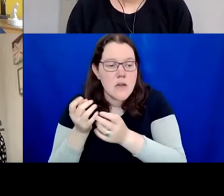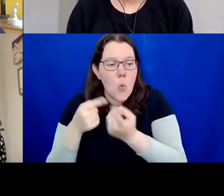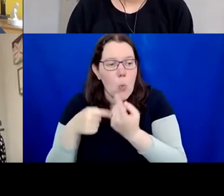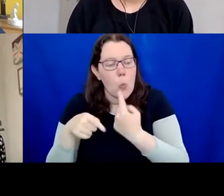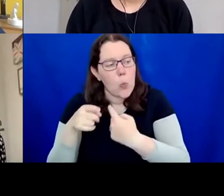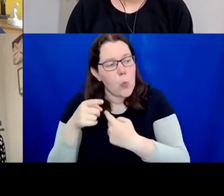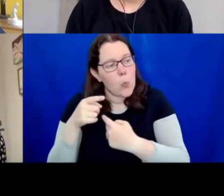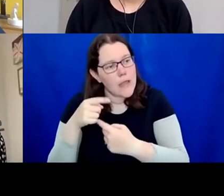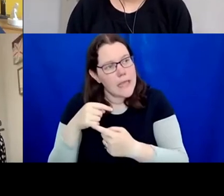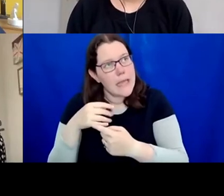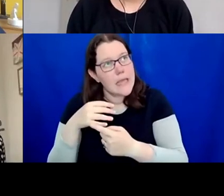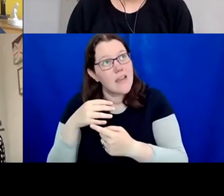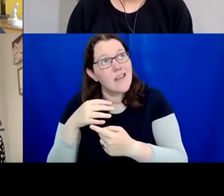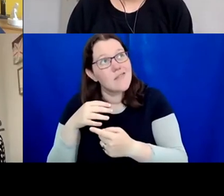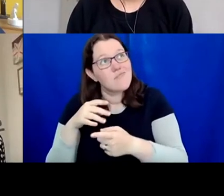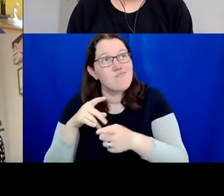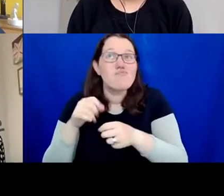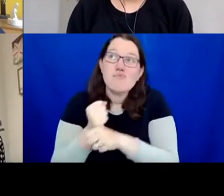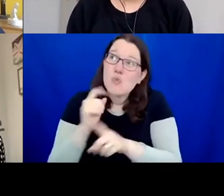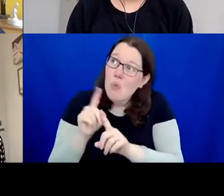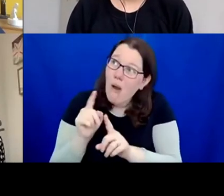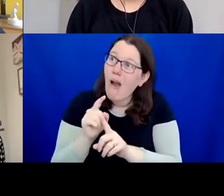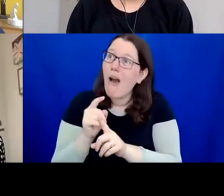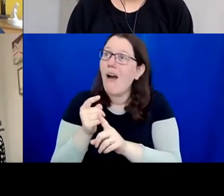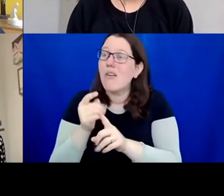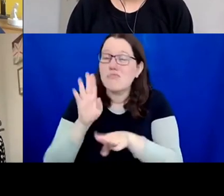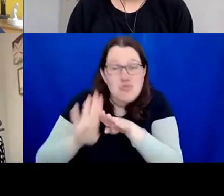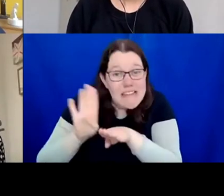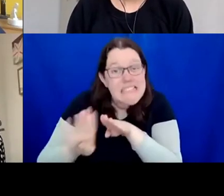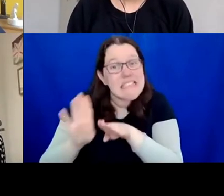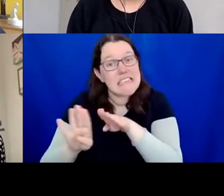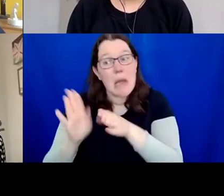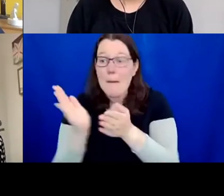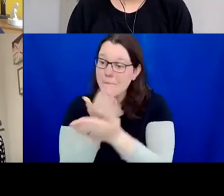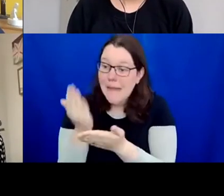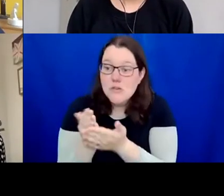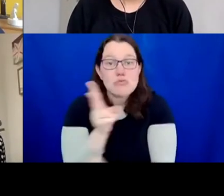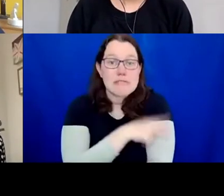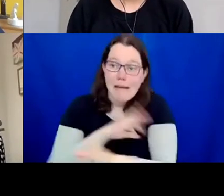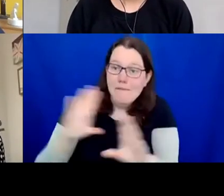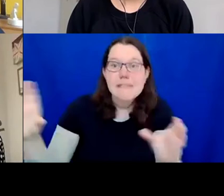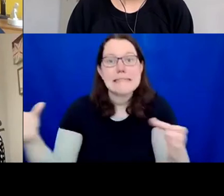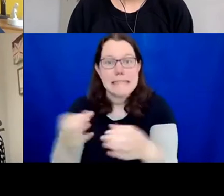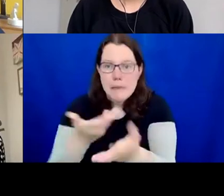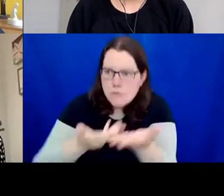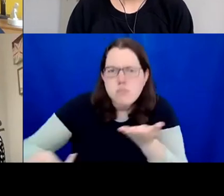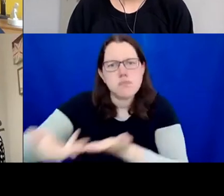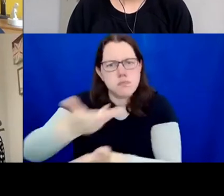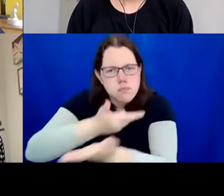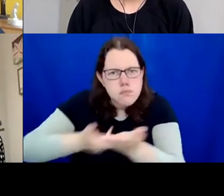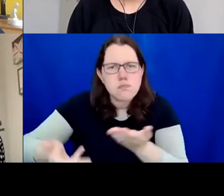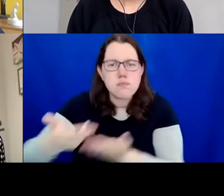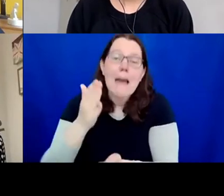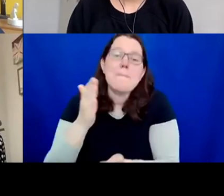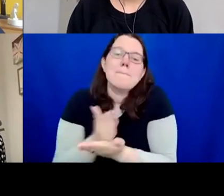kind of training, conversations across the team, but it's also about everybody that's on the team and on the board taking personal responsibility for